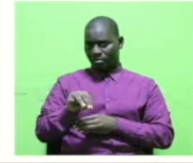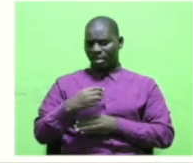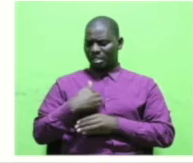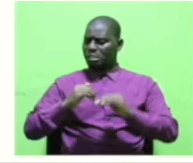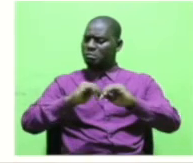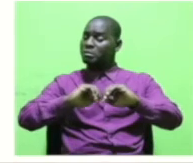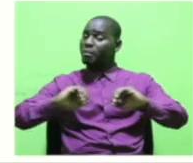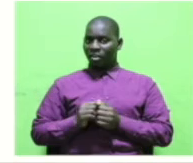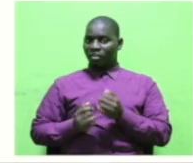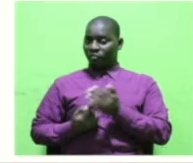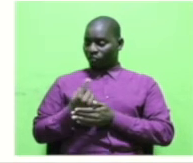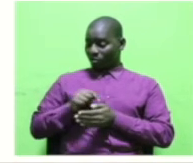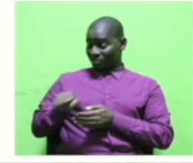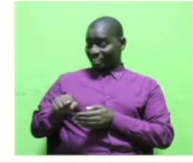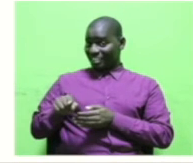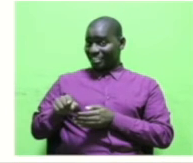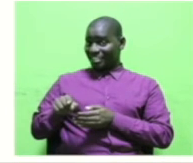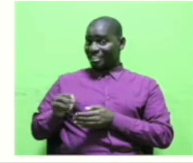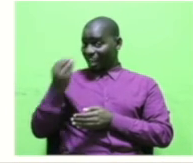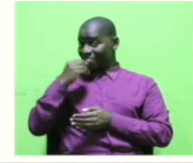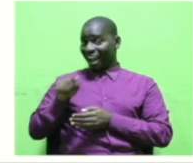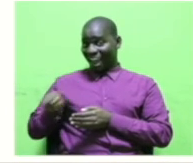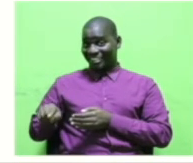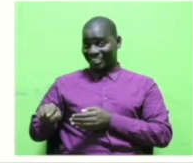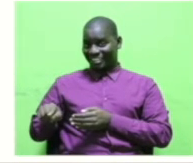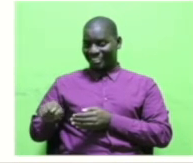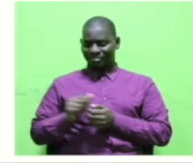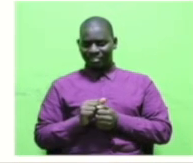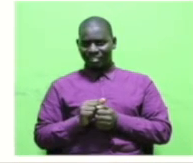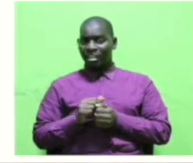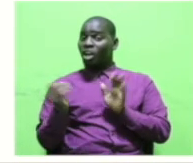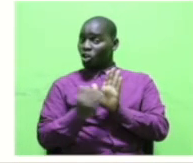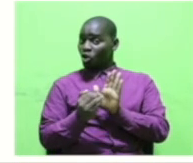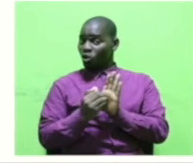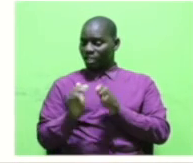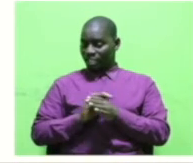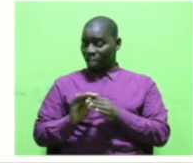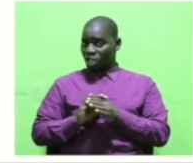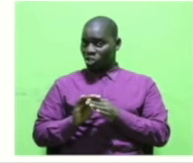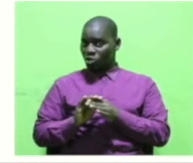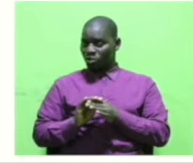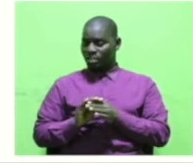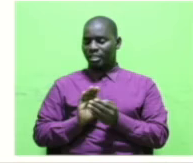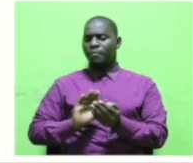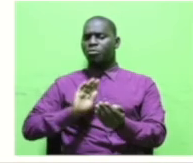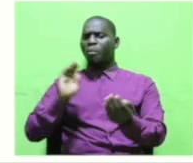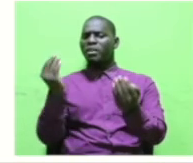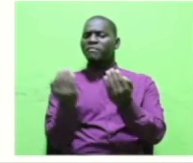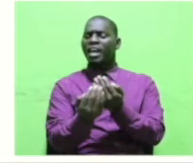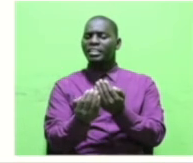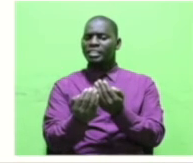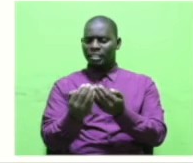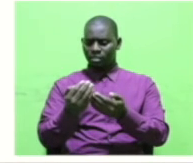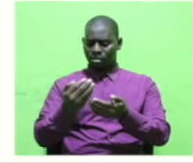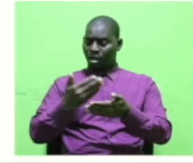from the right ventricle by a tricuspid valve. The role of tricuspid valve is to prevent